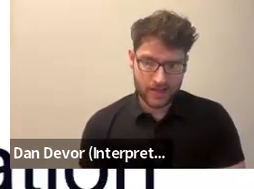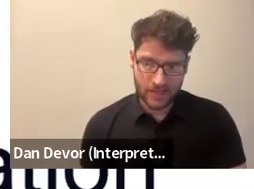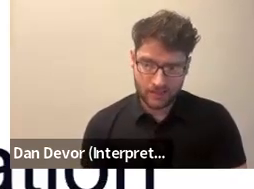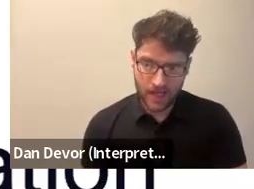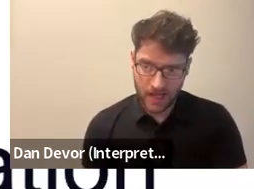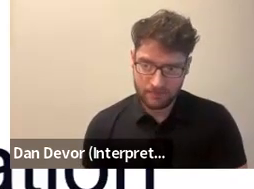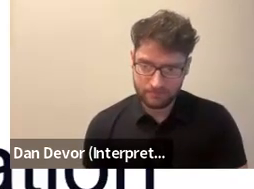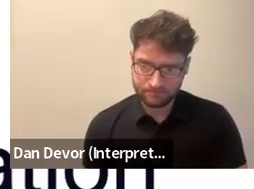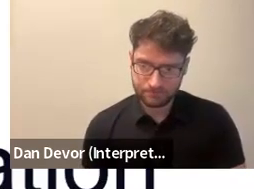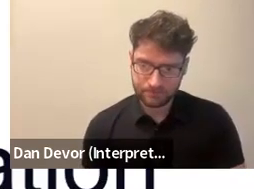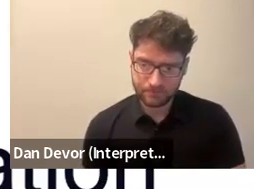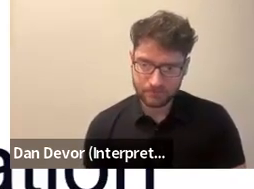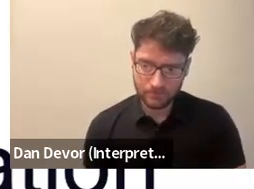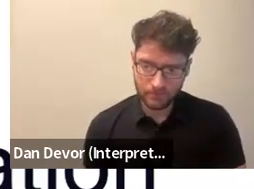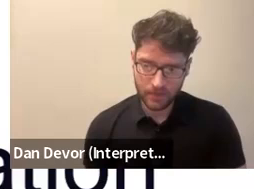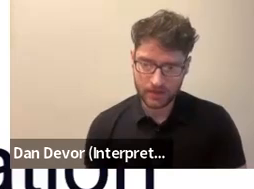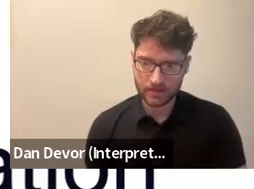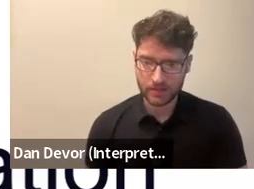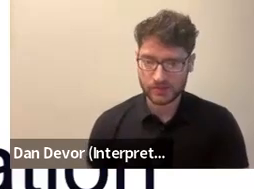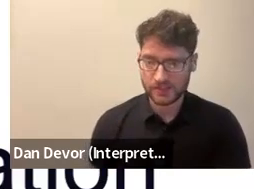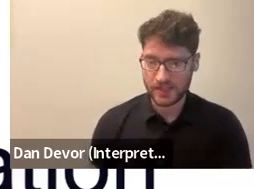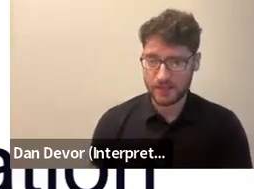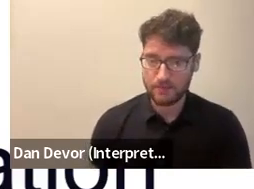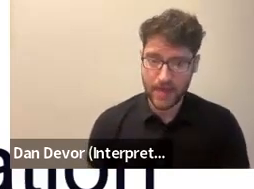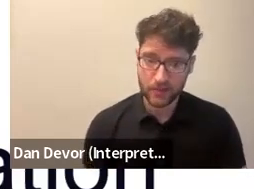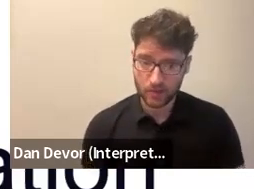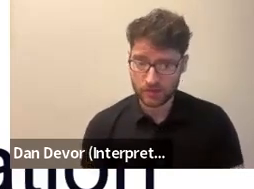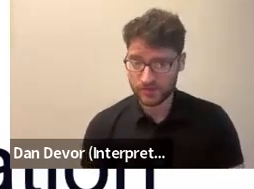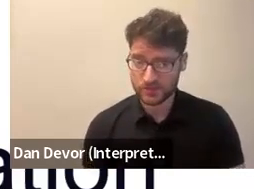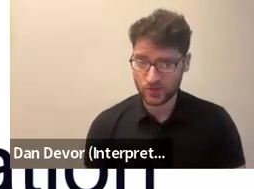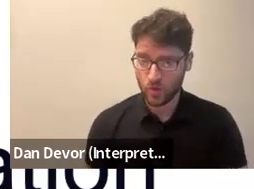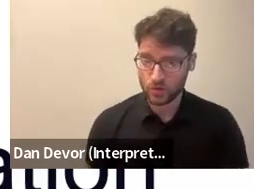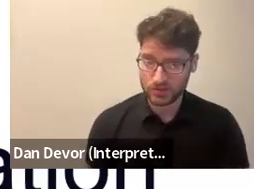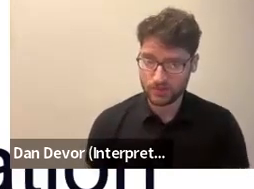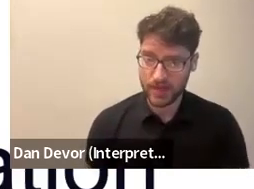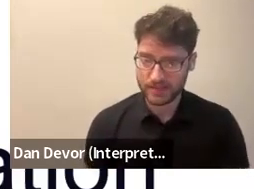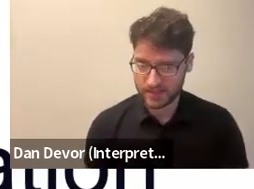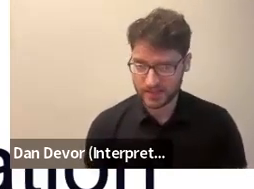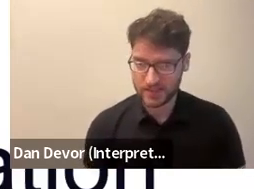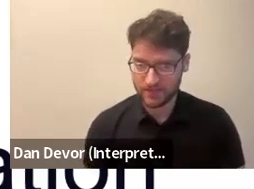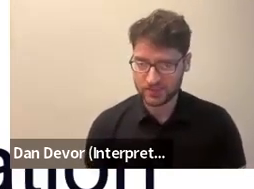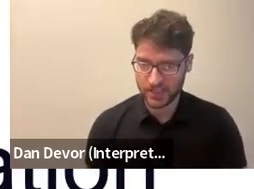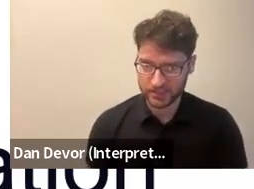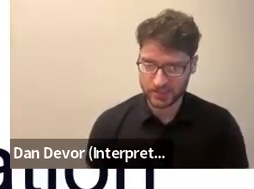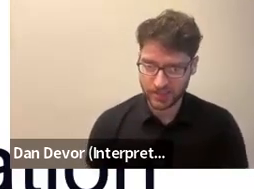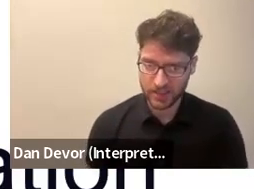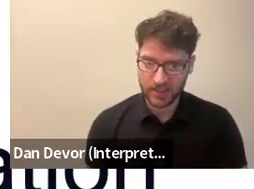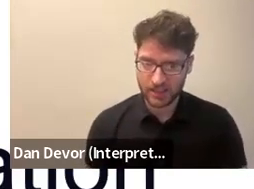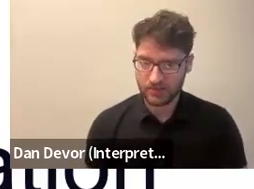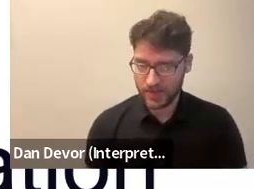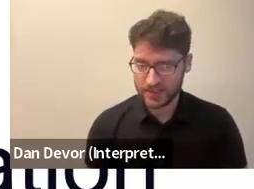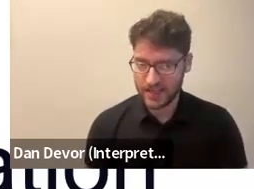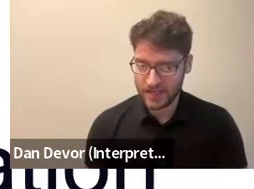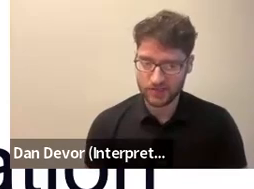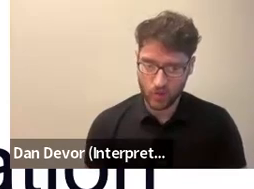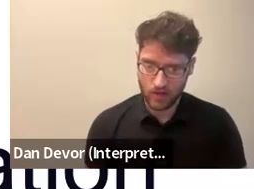Now, around that same time, there was the manual versus oral debate in deaf education